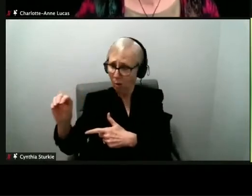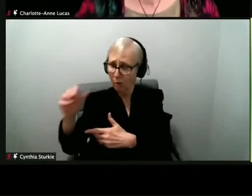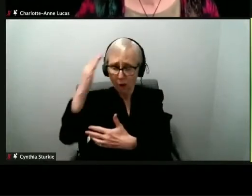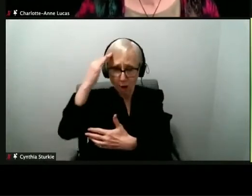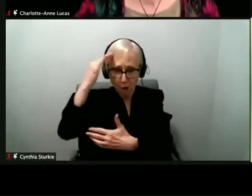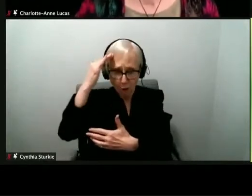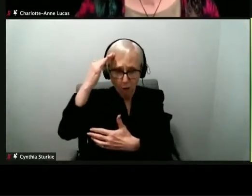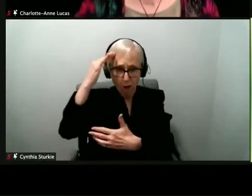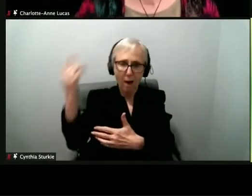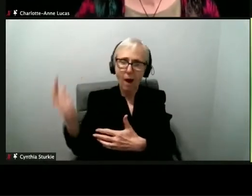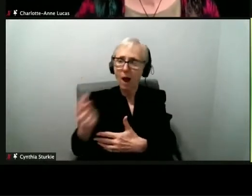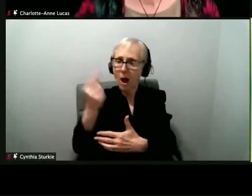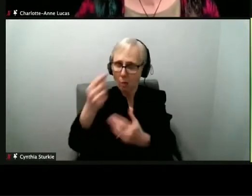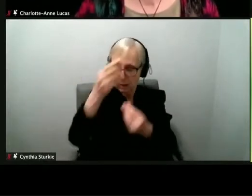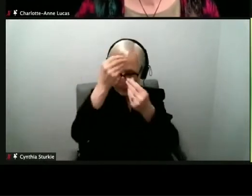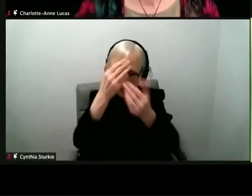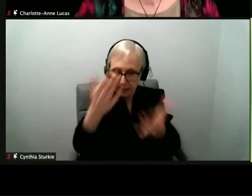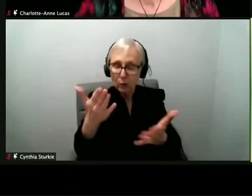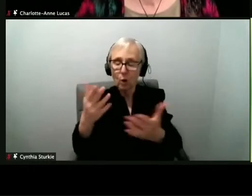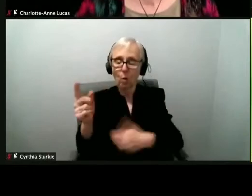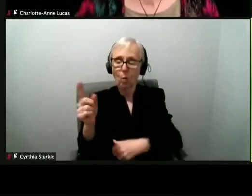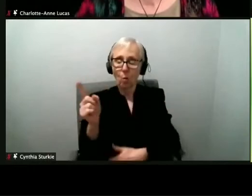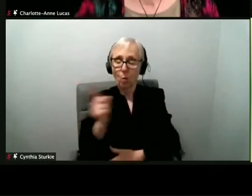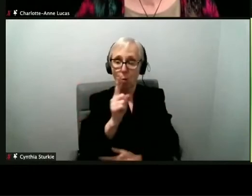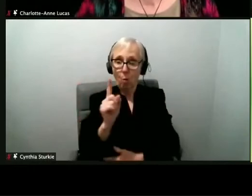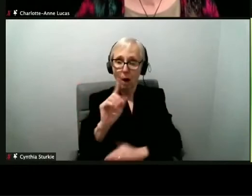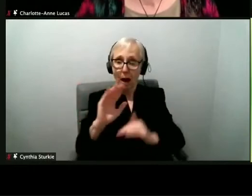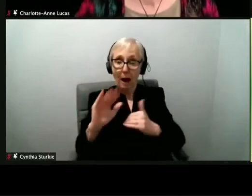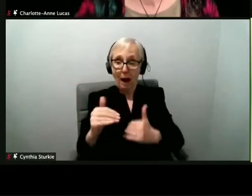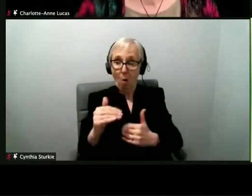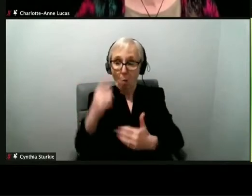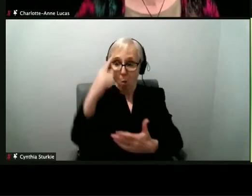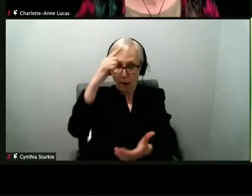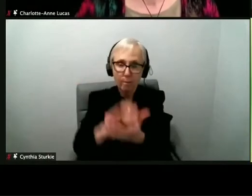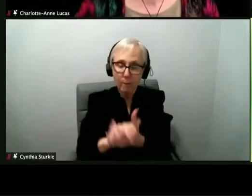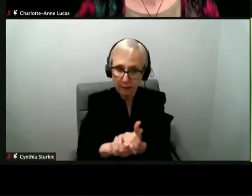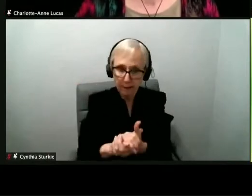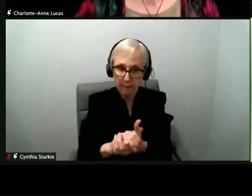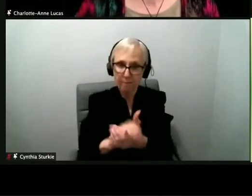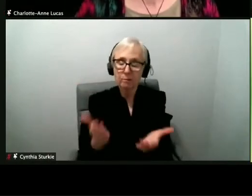the time. I always let you know how I stand at the beginning, and I never change course ever.